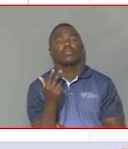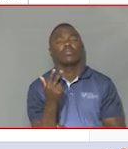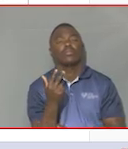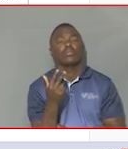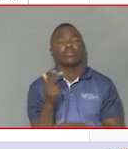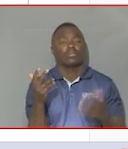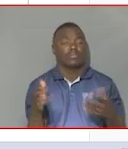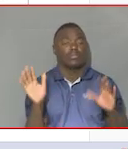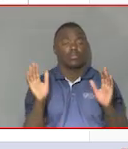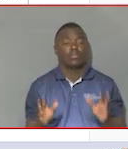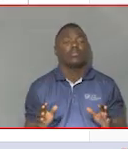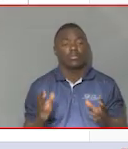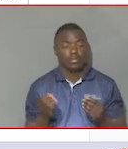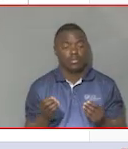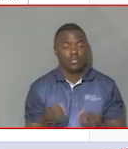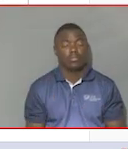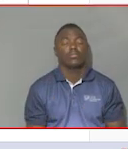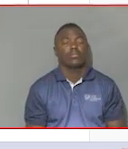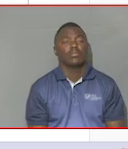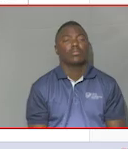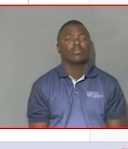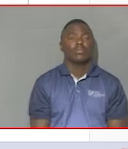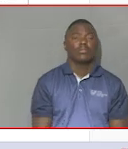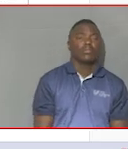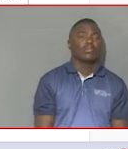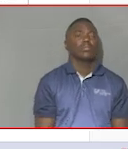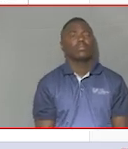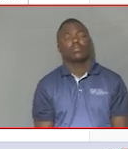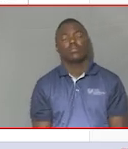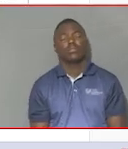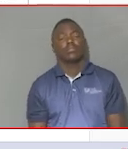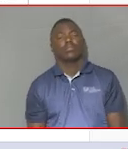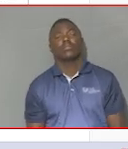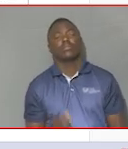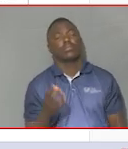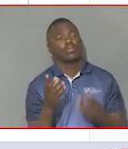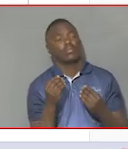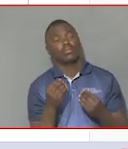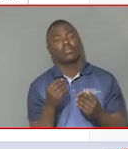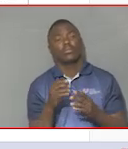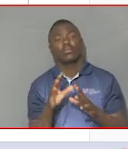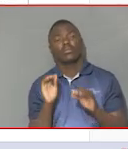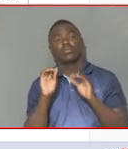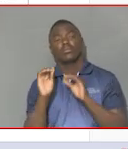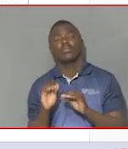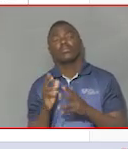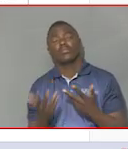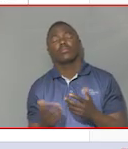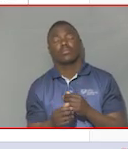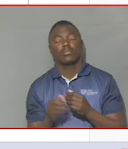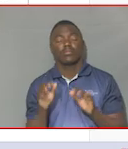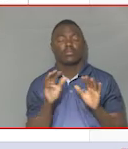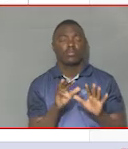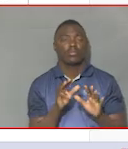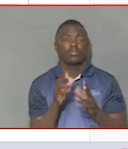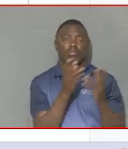already used a number, correct? So how many numbers can I put in that block there? Out of the 9 numbers,